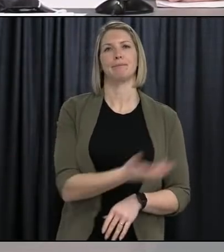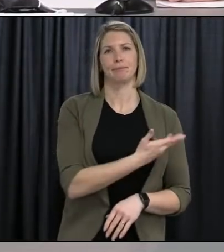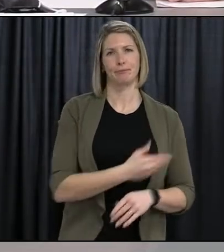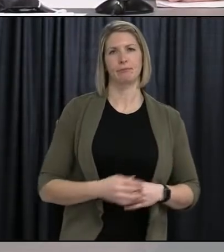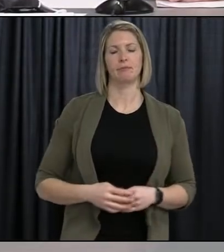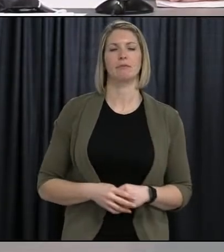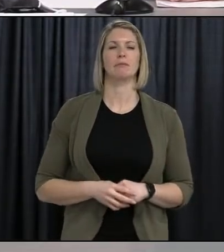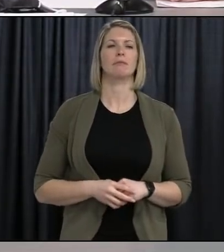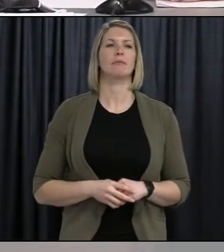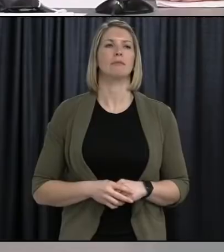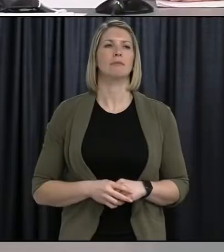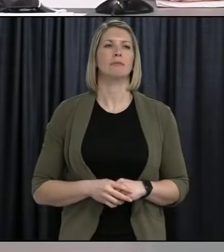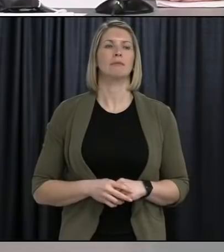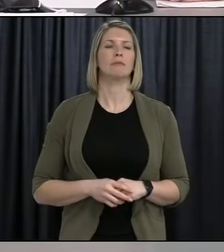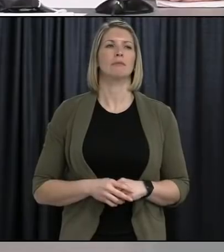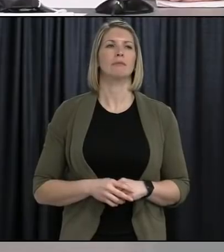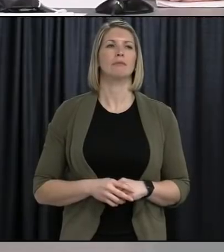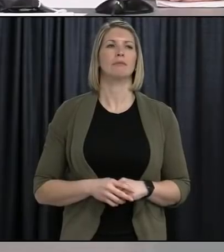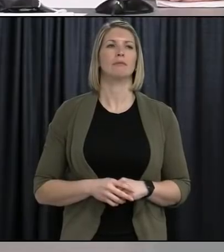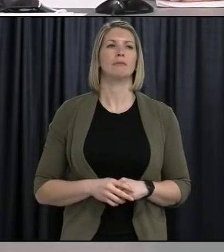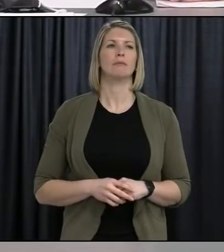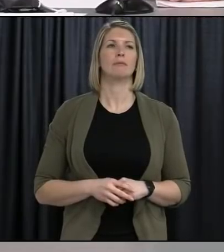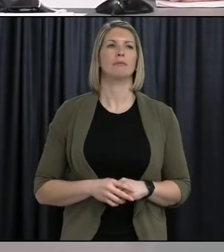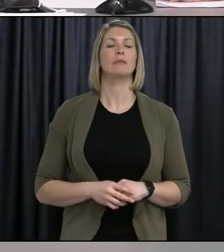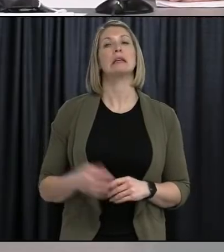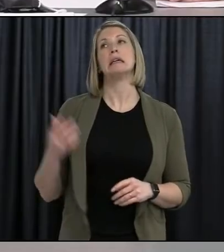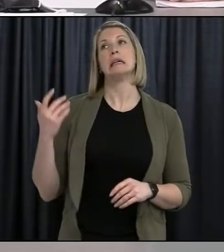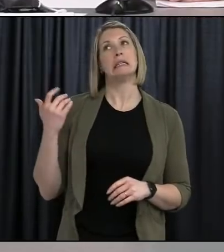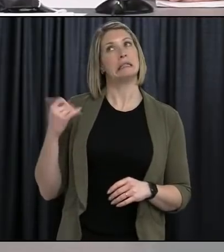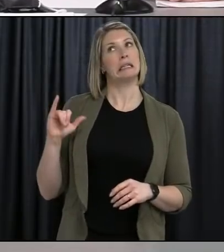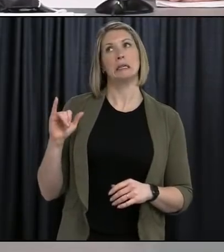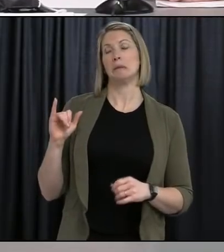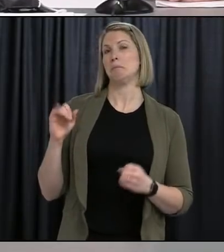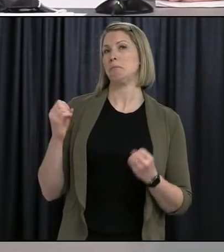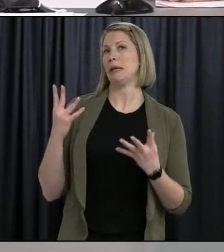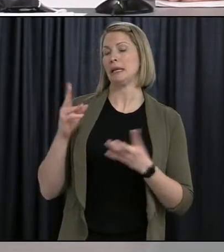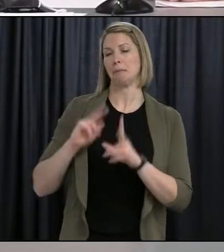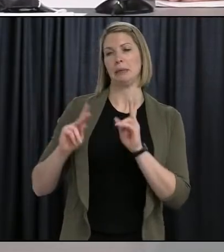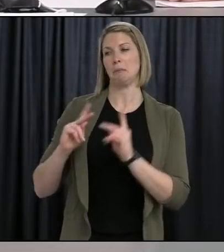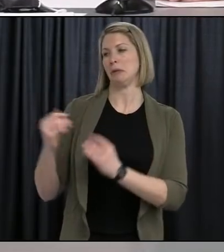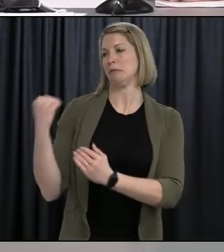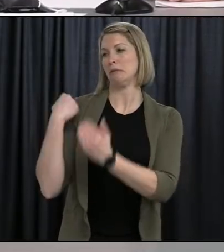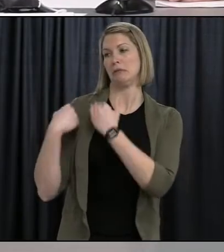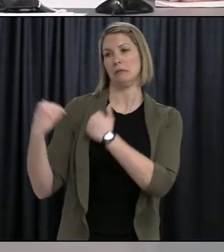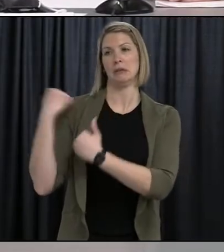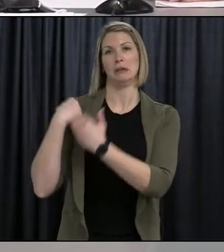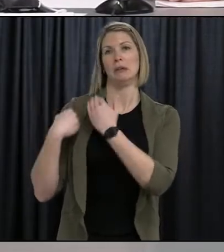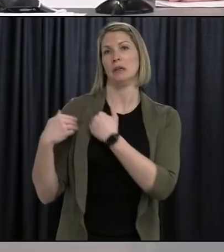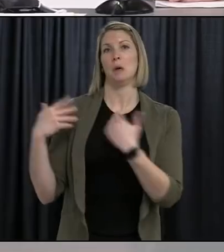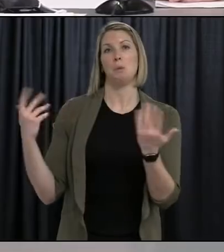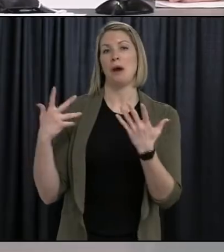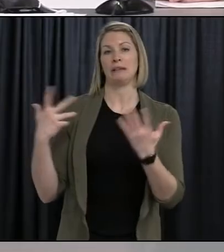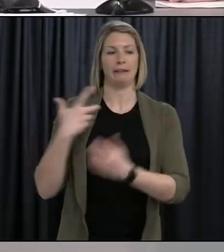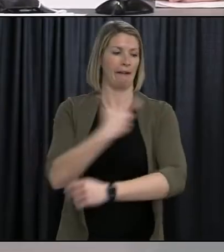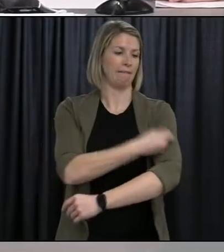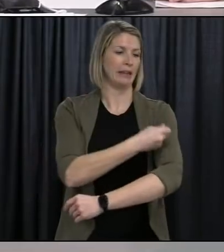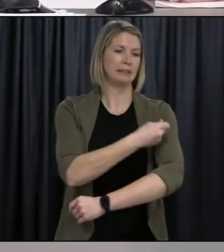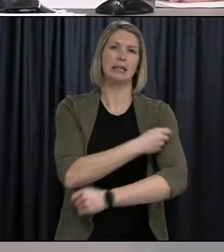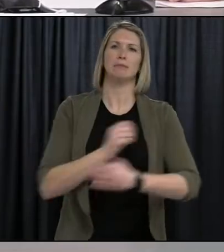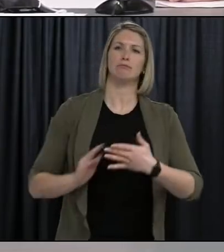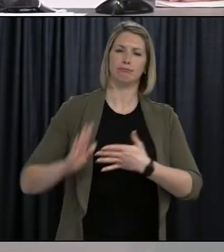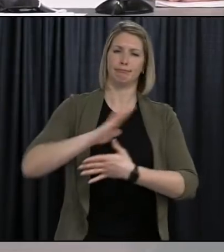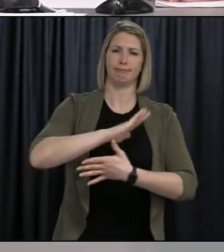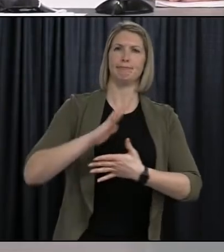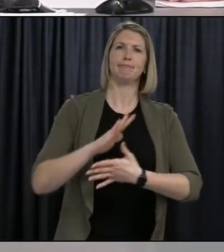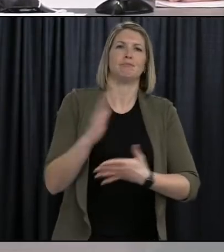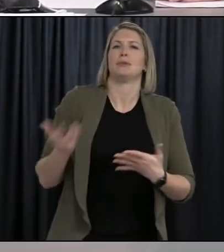I'm still getting a lot of questions about vaccine priorities, and I hate to bring it up, but as long as I'm getting them, I feel I should pass